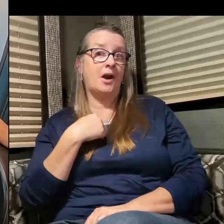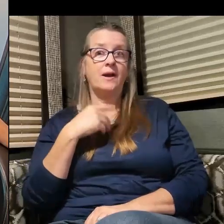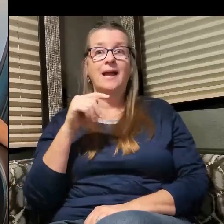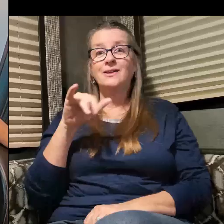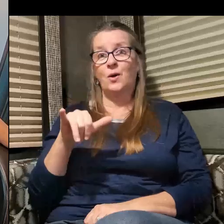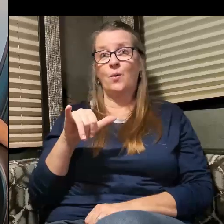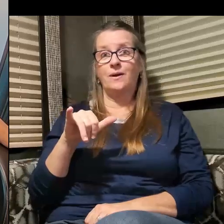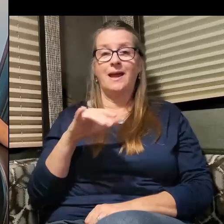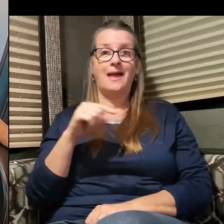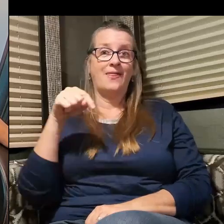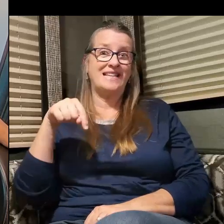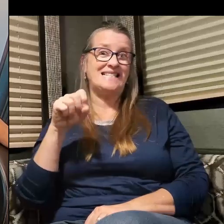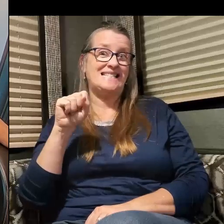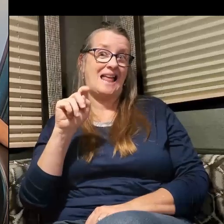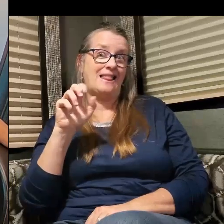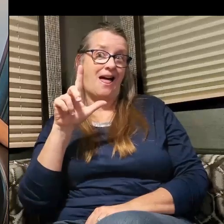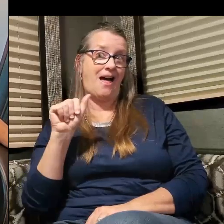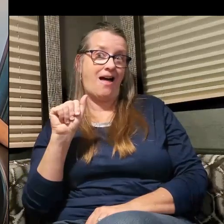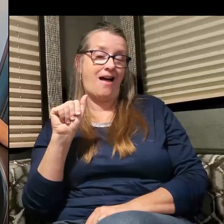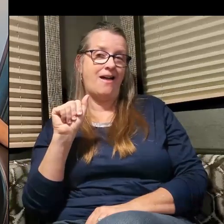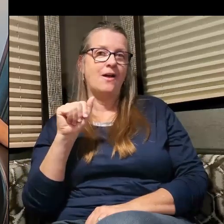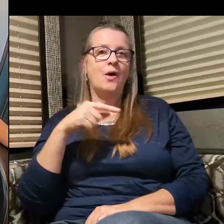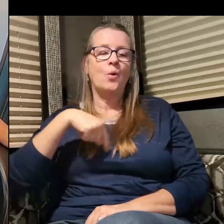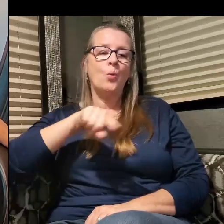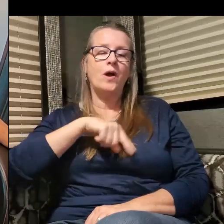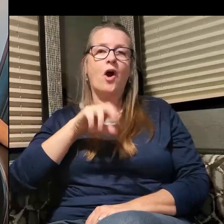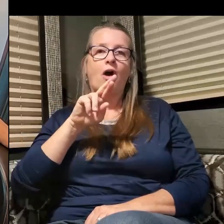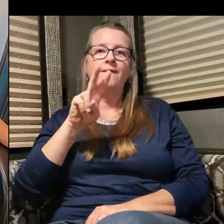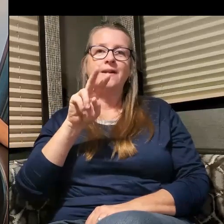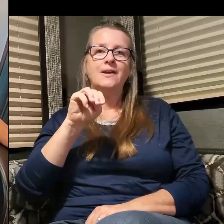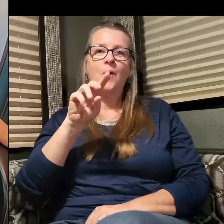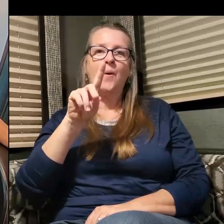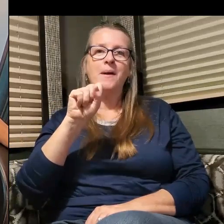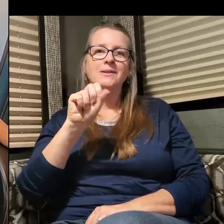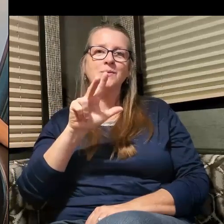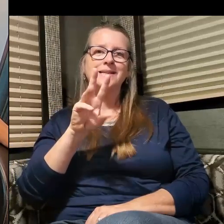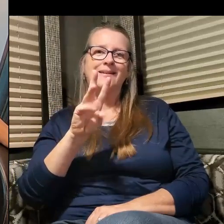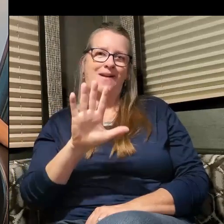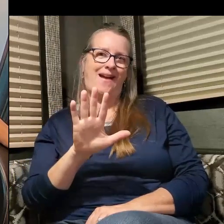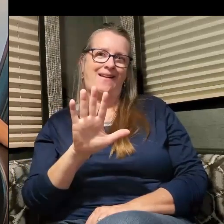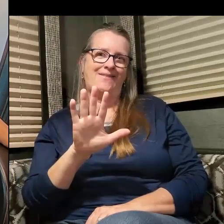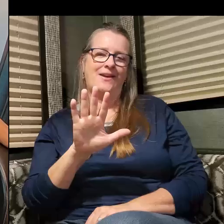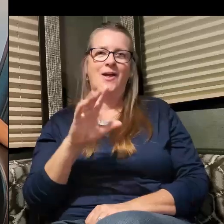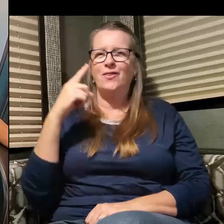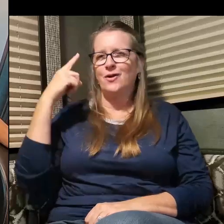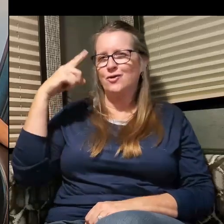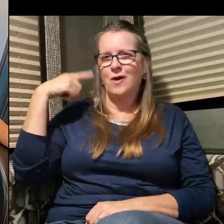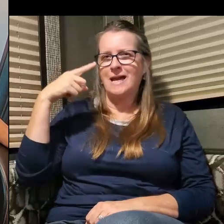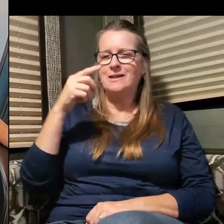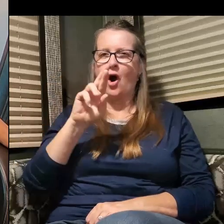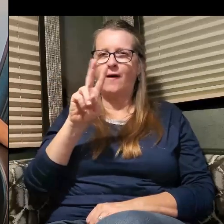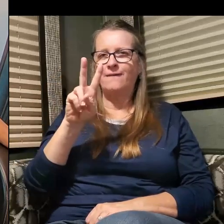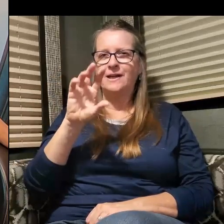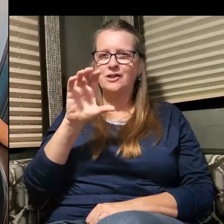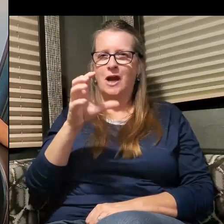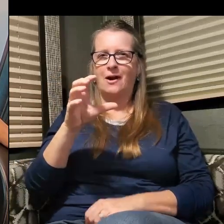Hi, I'm Mary. And Tony. And this is Stella. And we are the RV Nomads 365. The